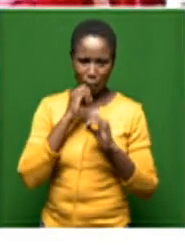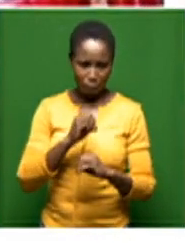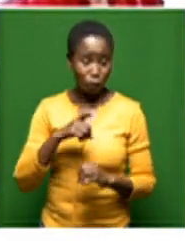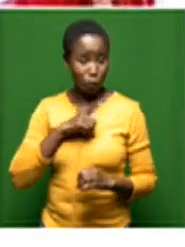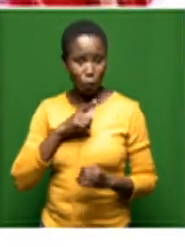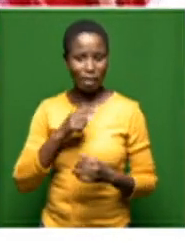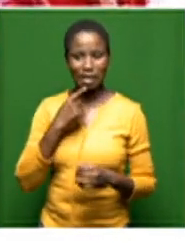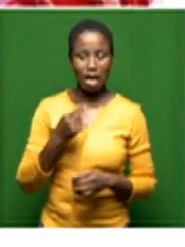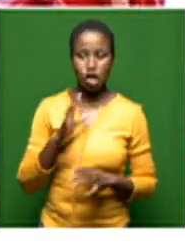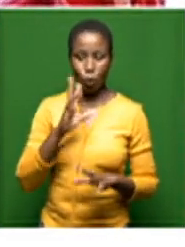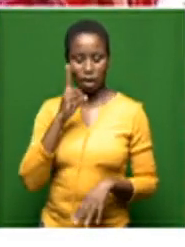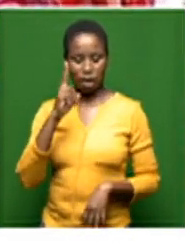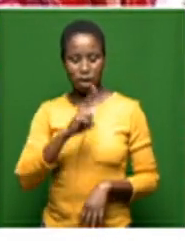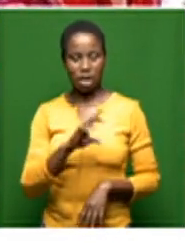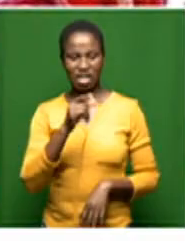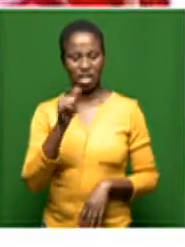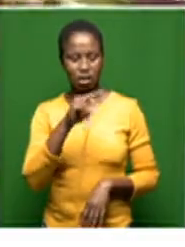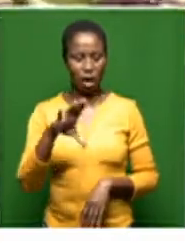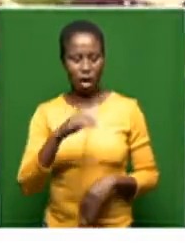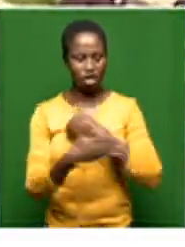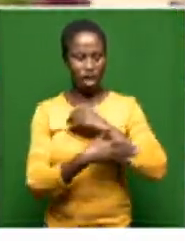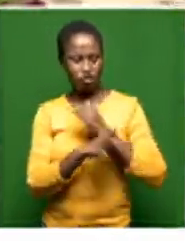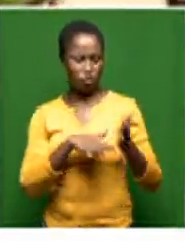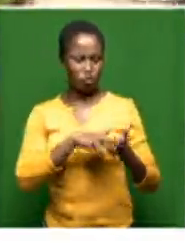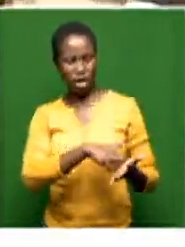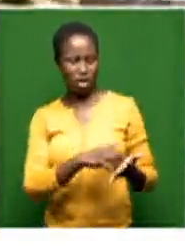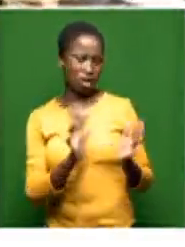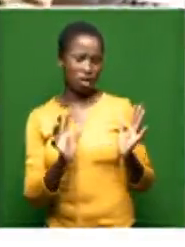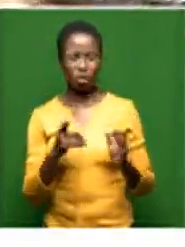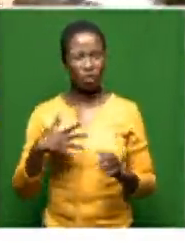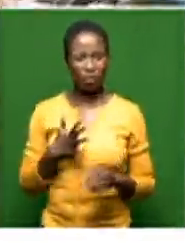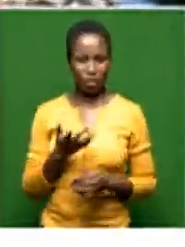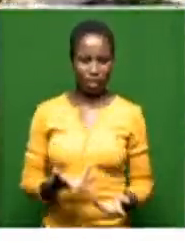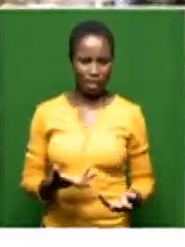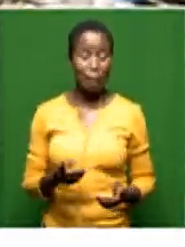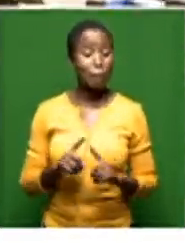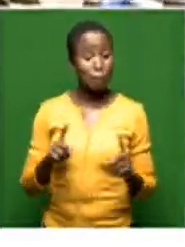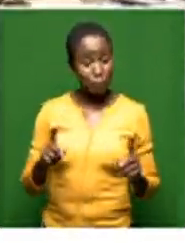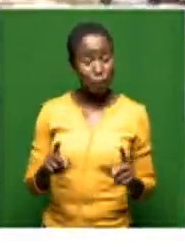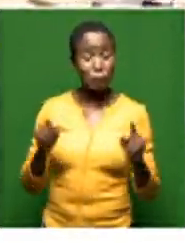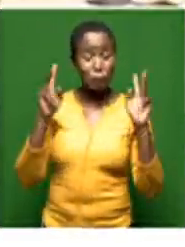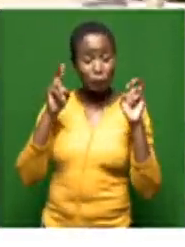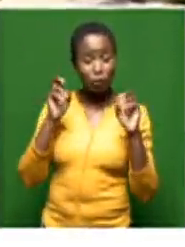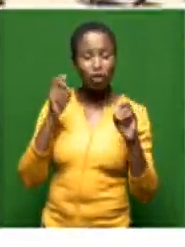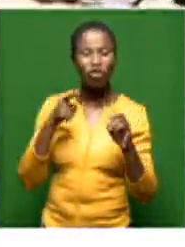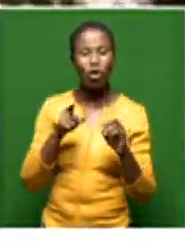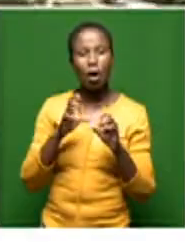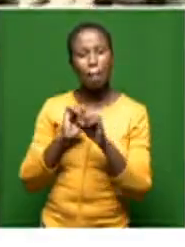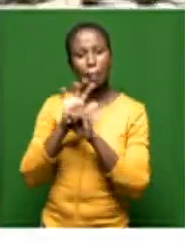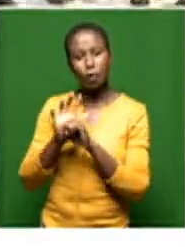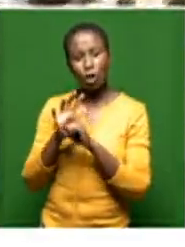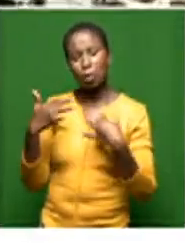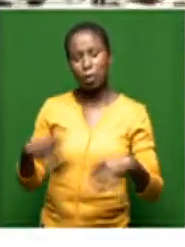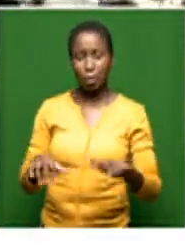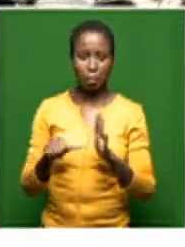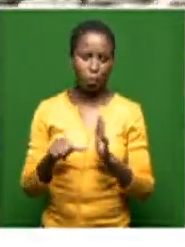to be seen as a weak country in the region. And you know, the issue of background plays a very